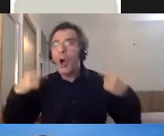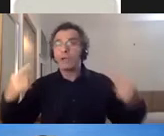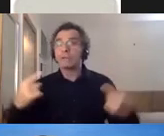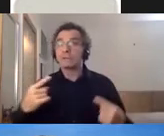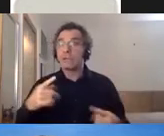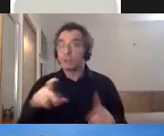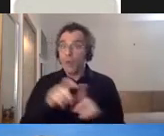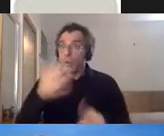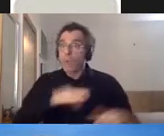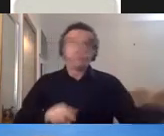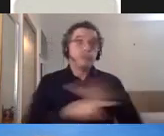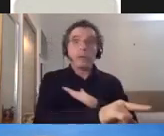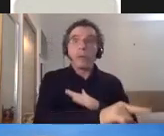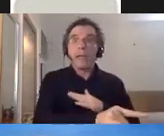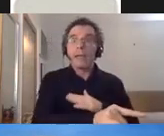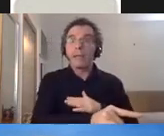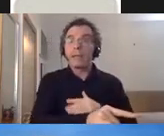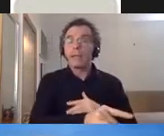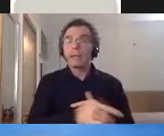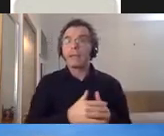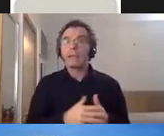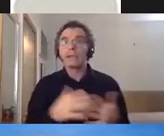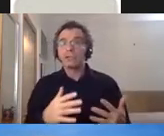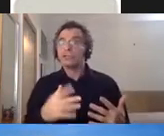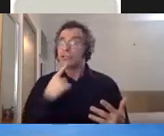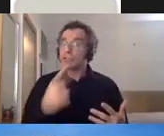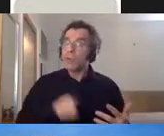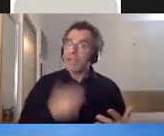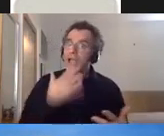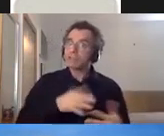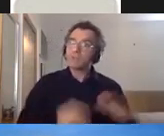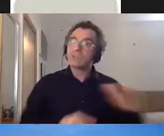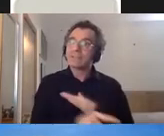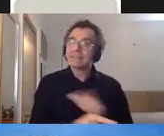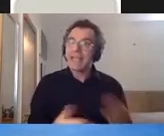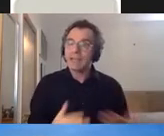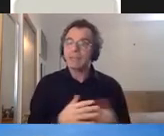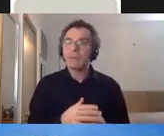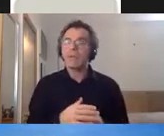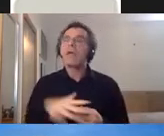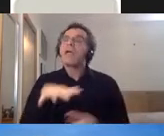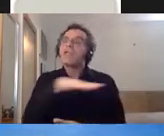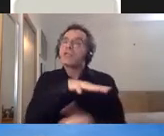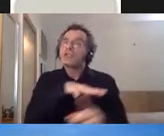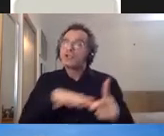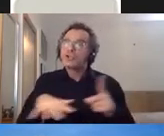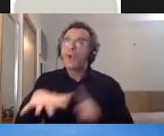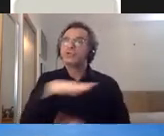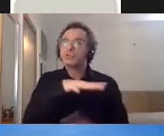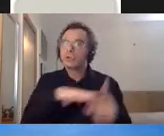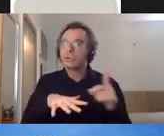away. She says, I just want to escape. I think it's the social thing that schools missed